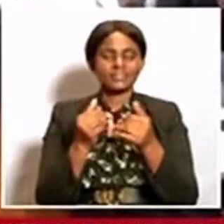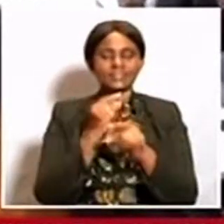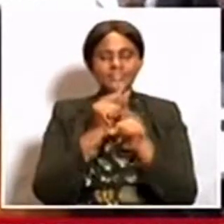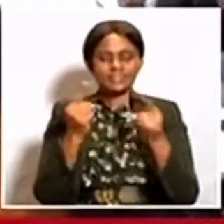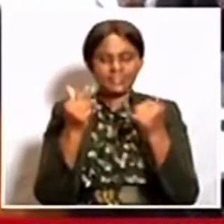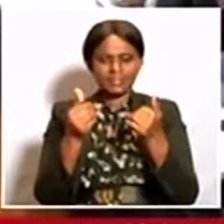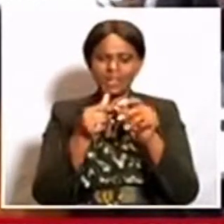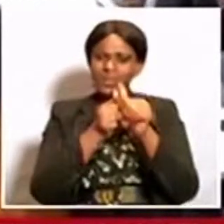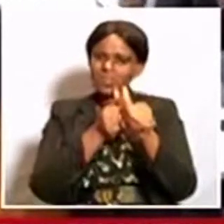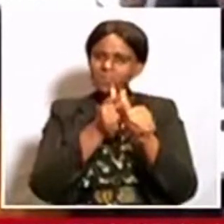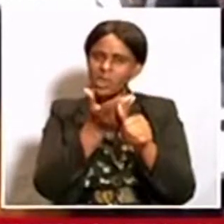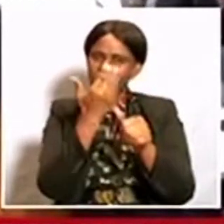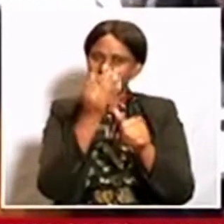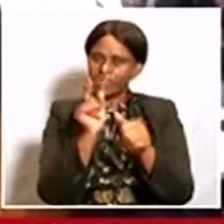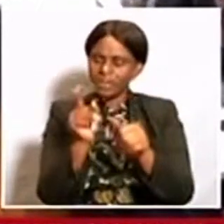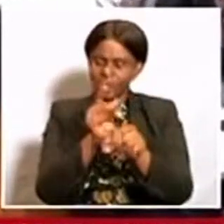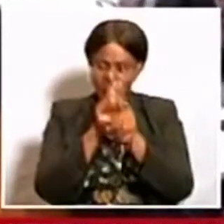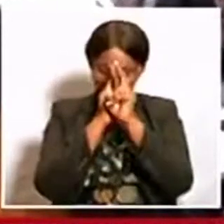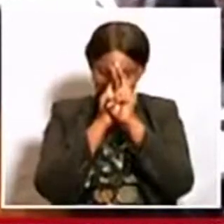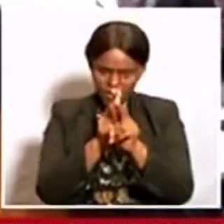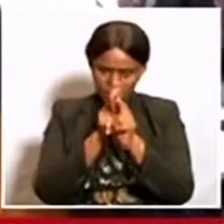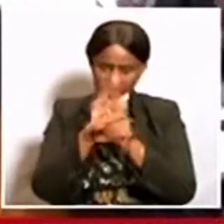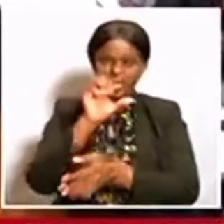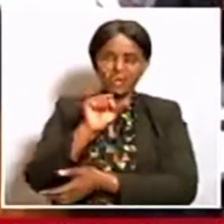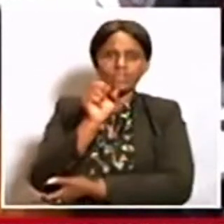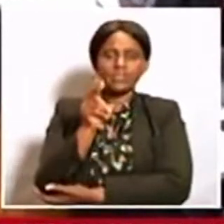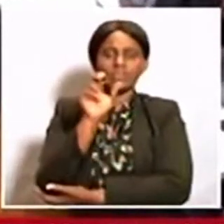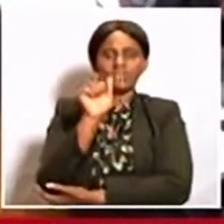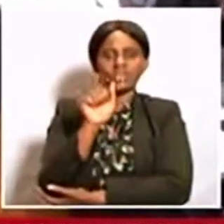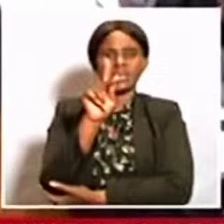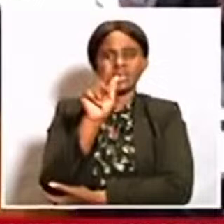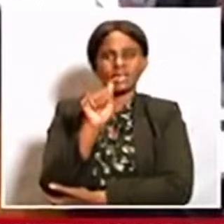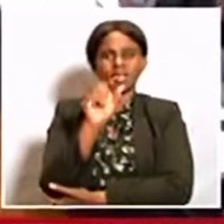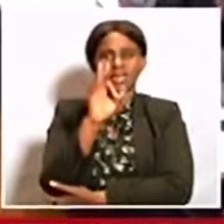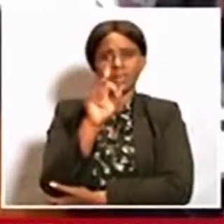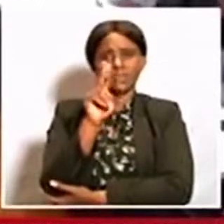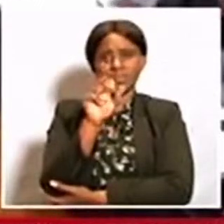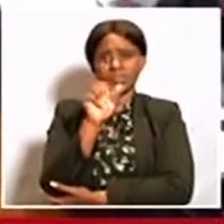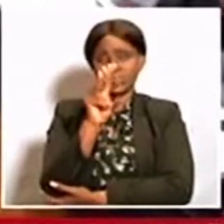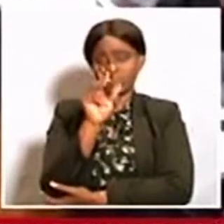a follow-up on Honorable Shaka Foswa's